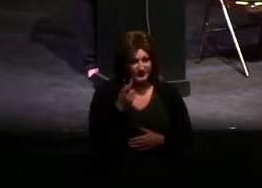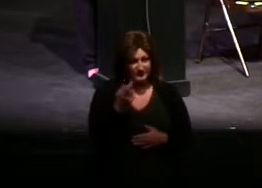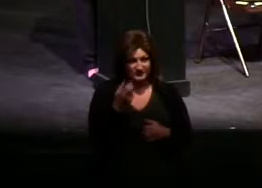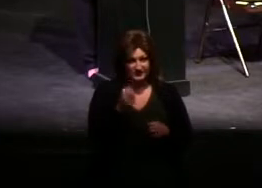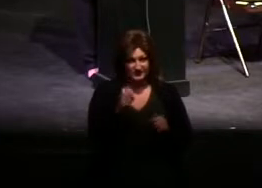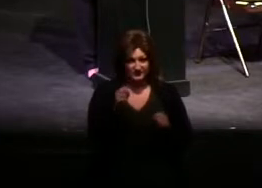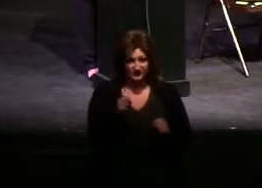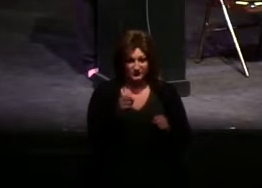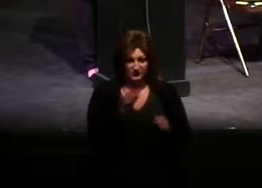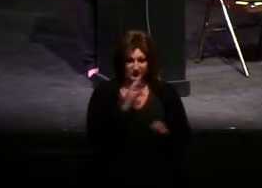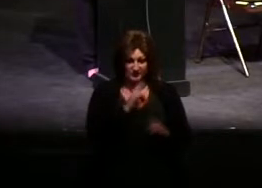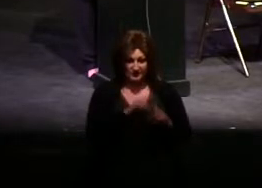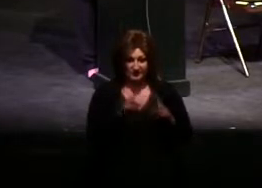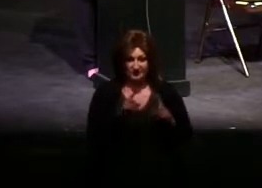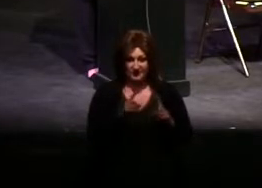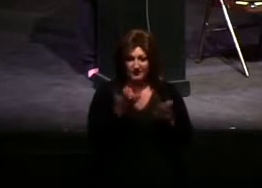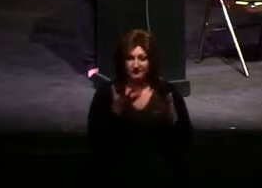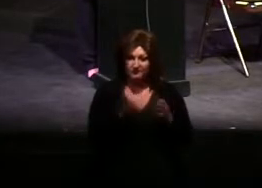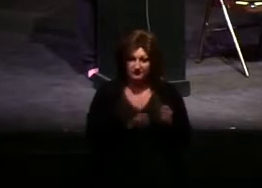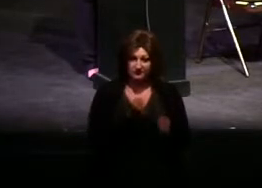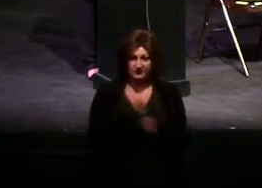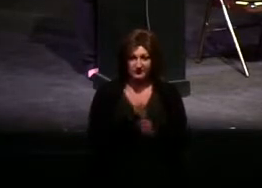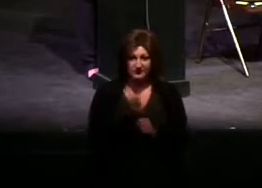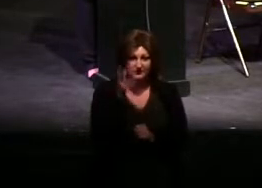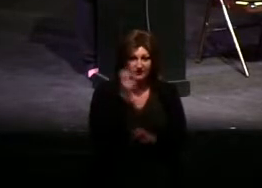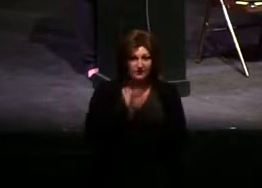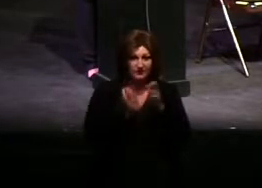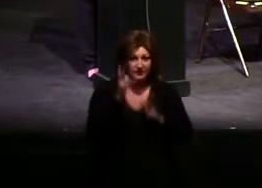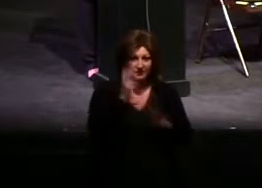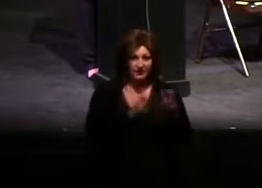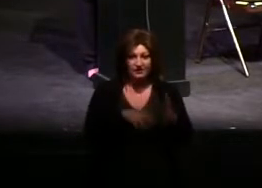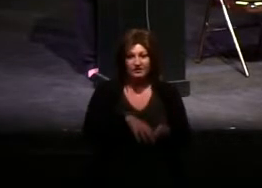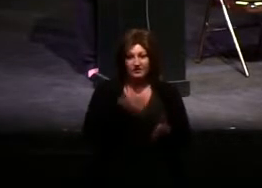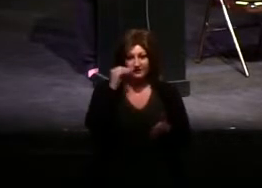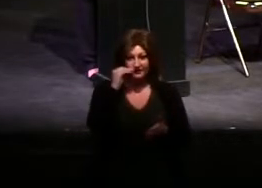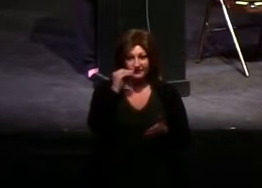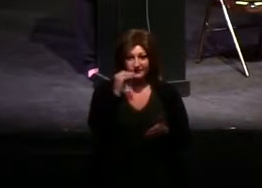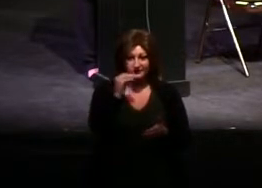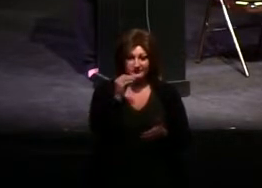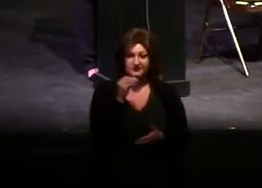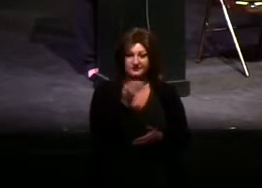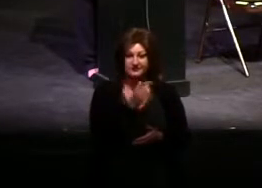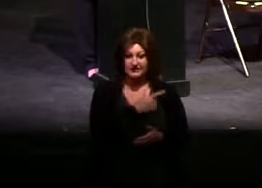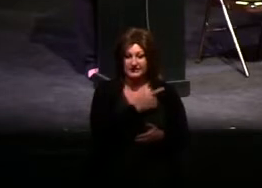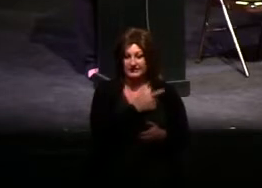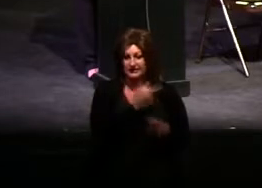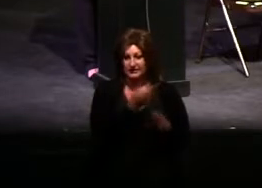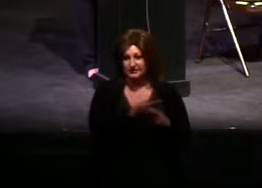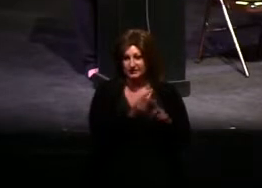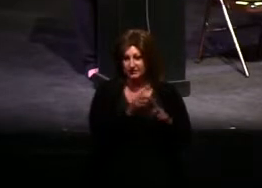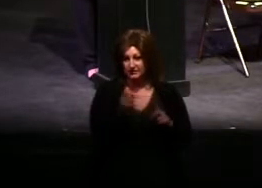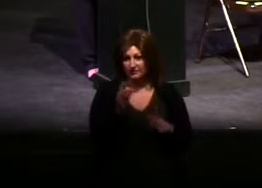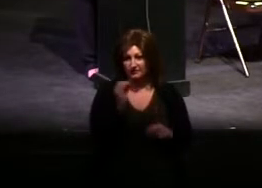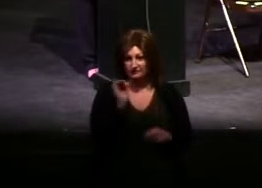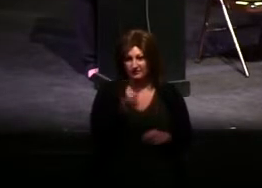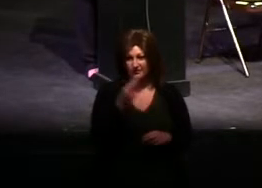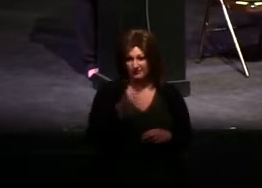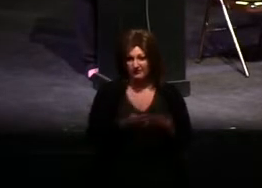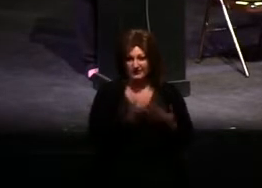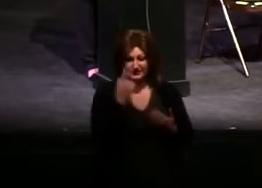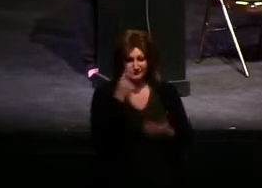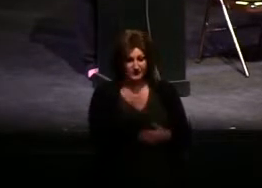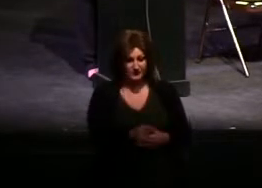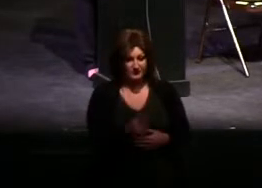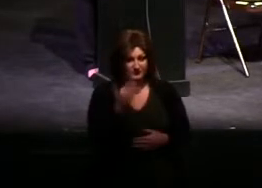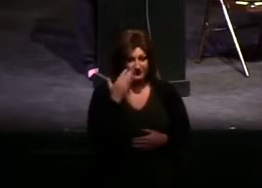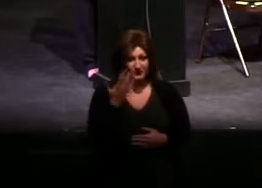learn, but he's finding it hard after years of picking everything up by ear. "Lazy," says Gall. "Oh, hell, easy for you to talk. You learned